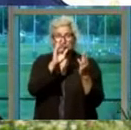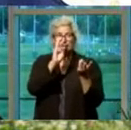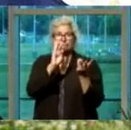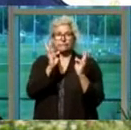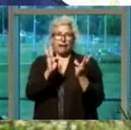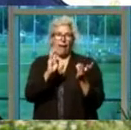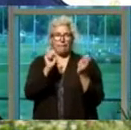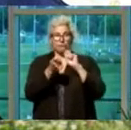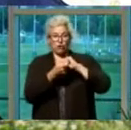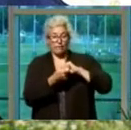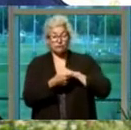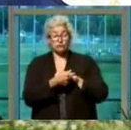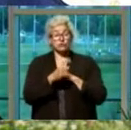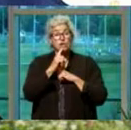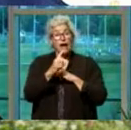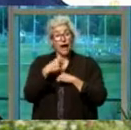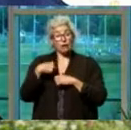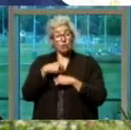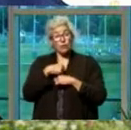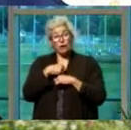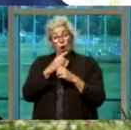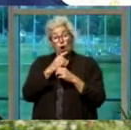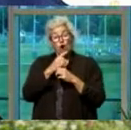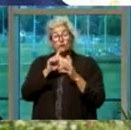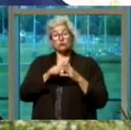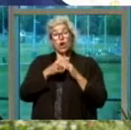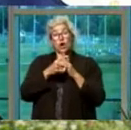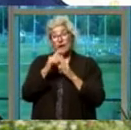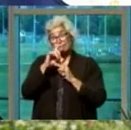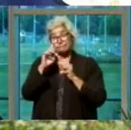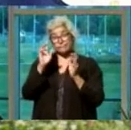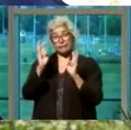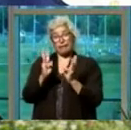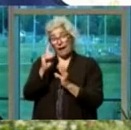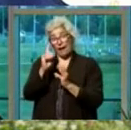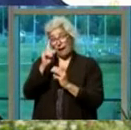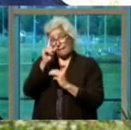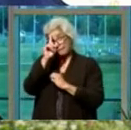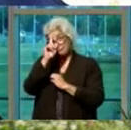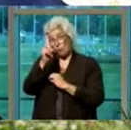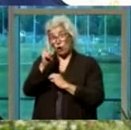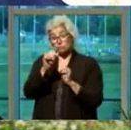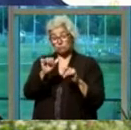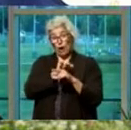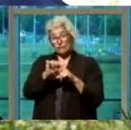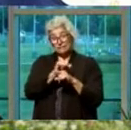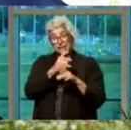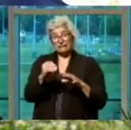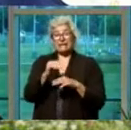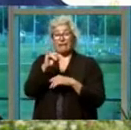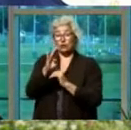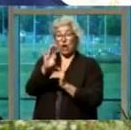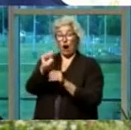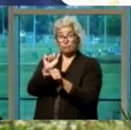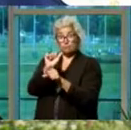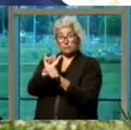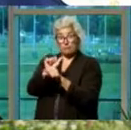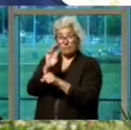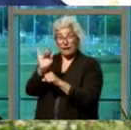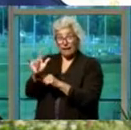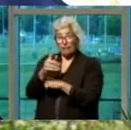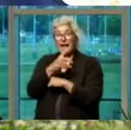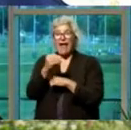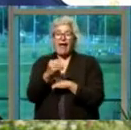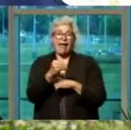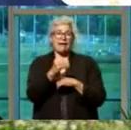significant investment in climate smart practices in both the bipartisan Infrastructure and Jobs Bill and the Build Back Better Reconciliation